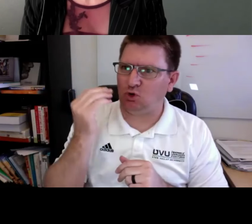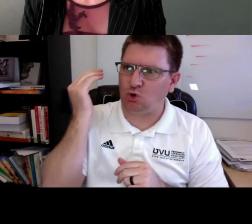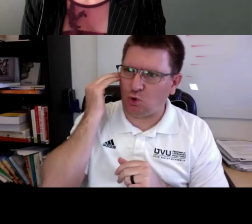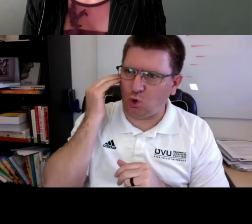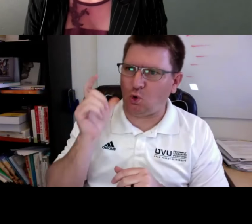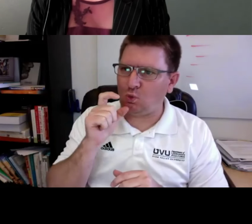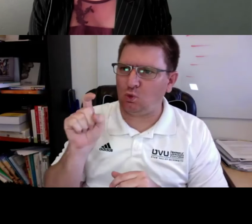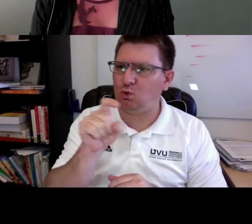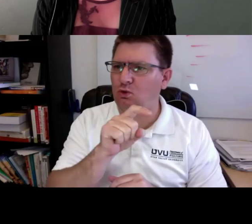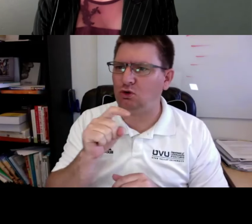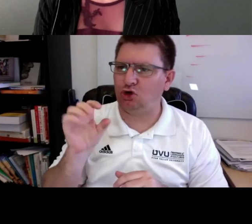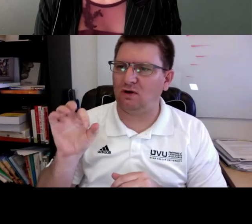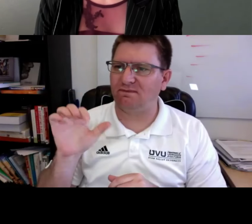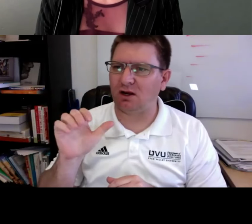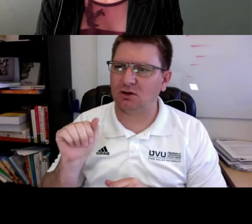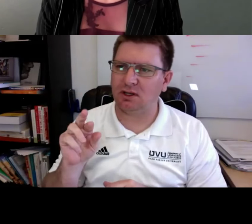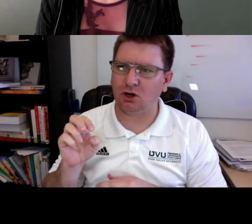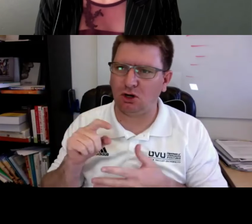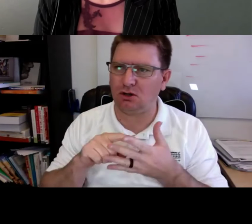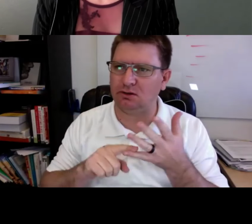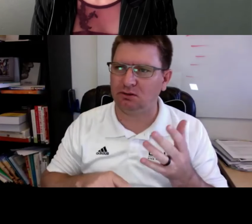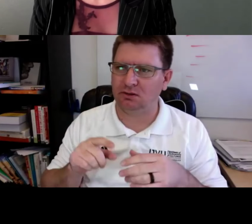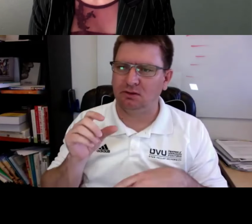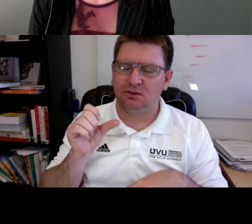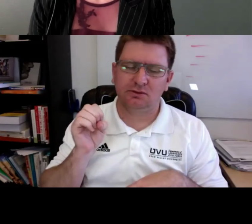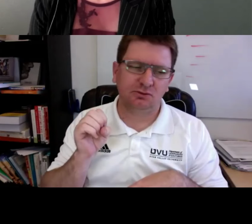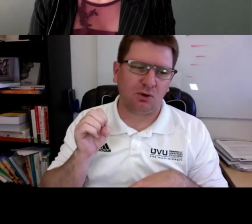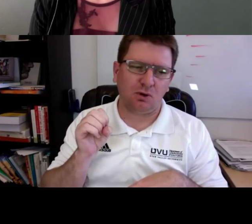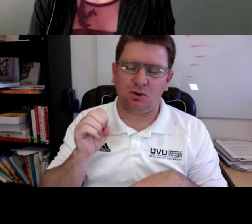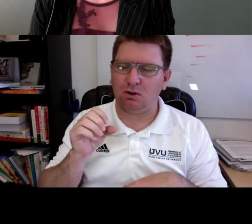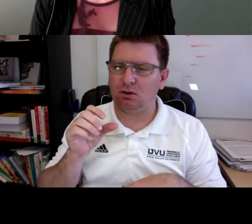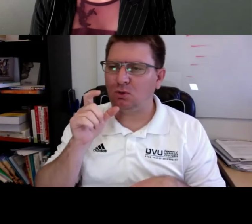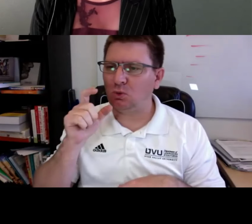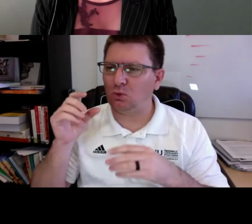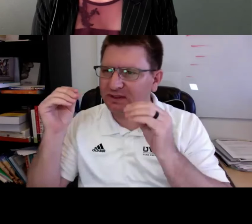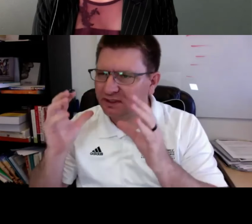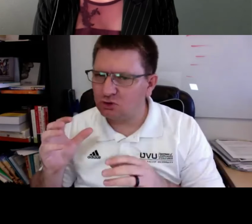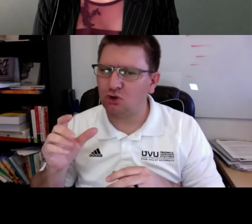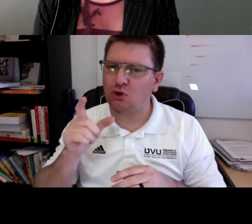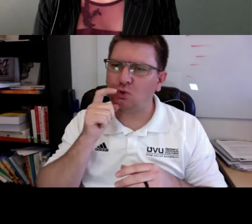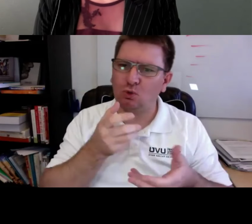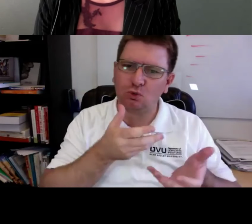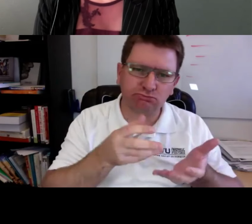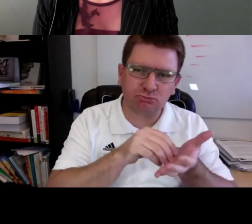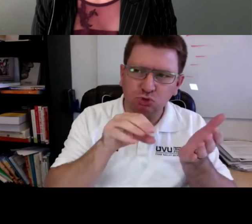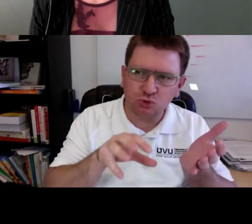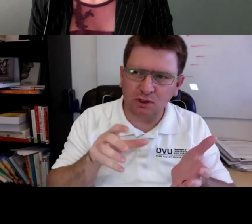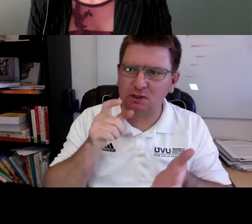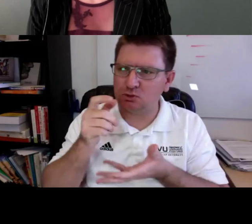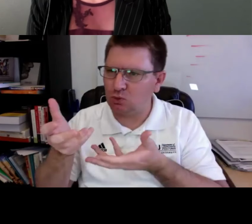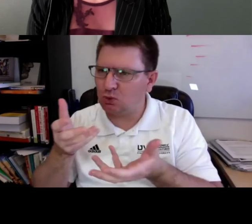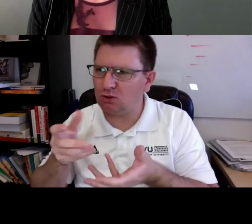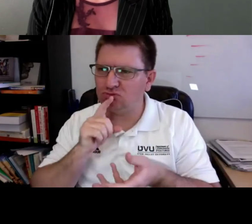people and get to know who these people are, who the faculty are. So, you know, who your